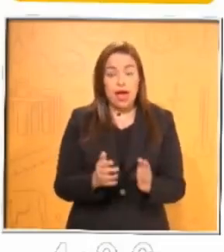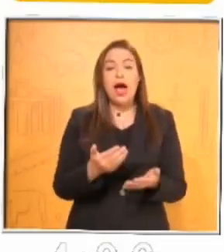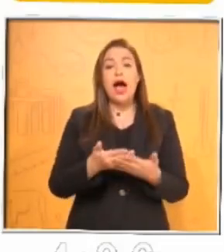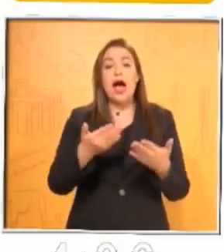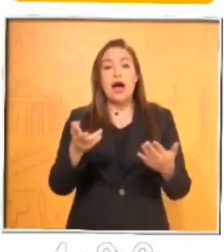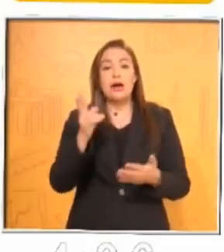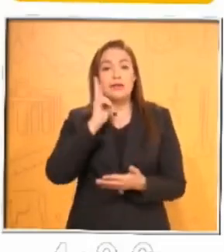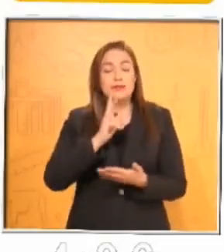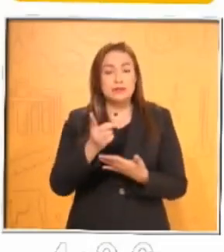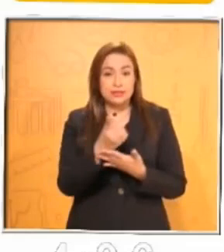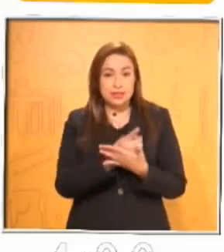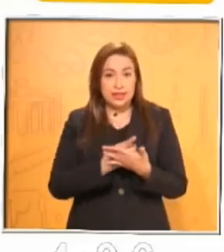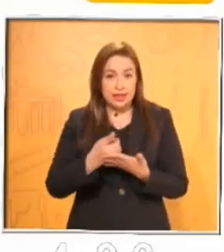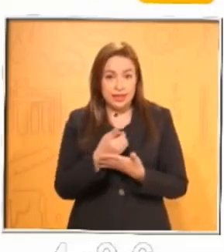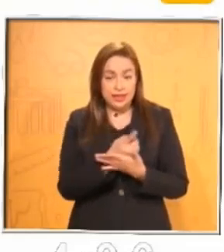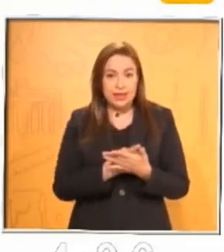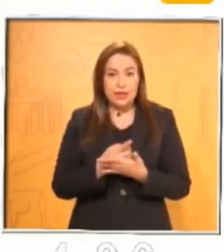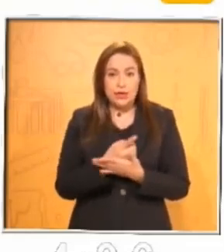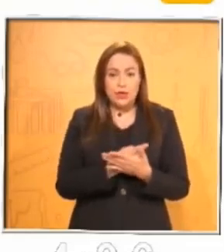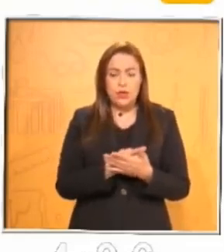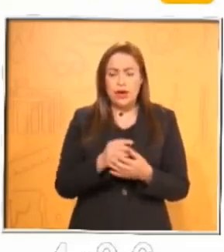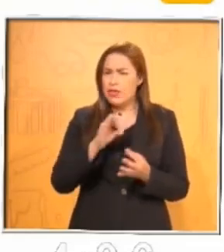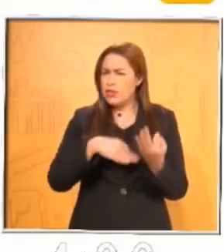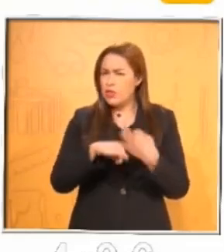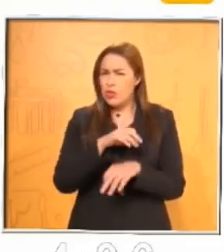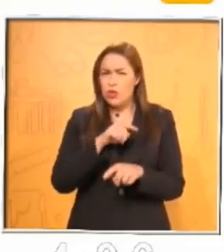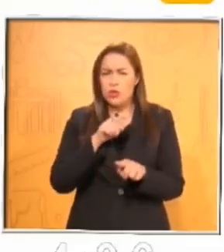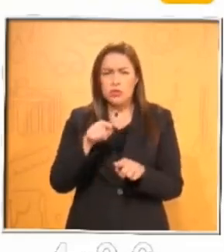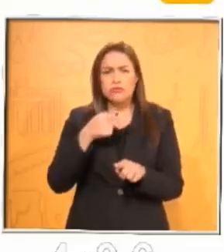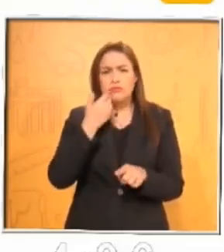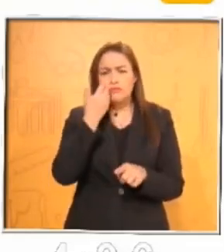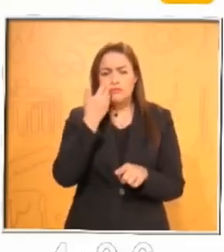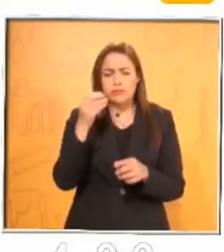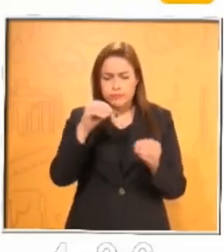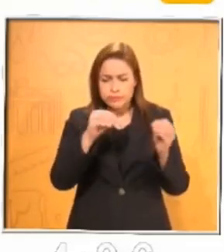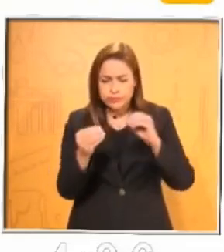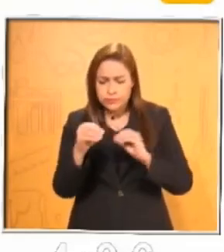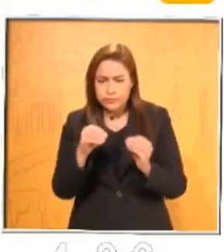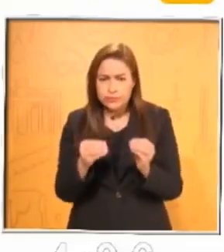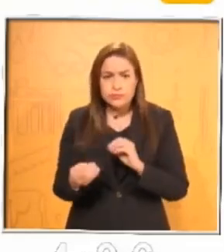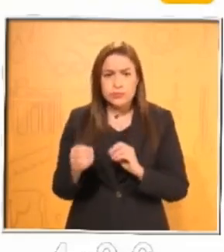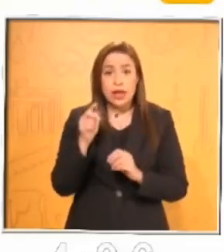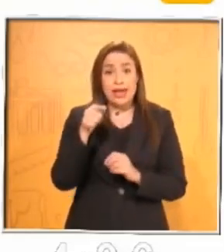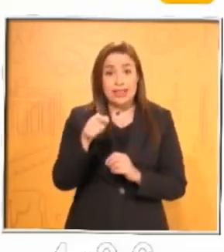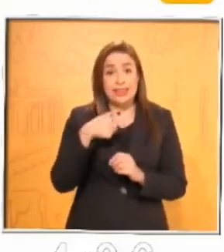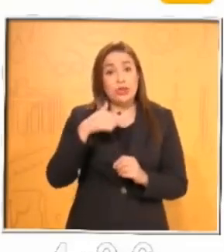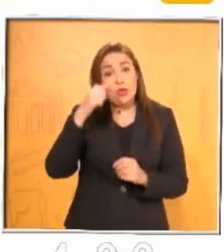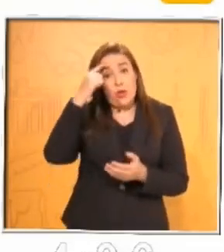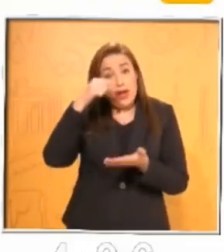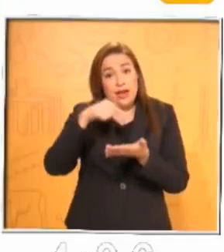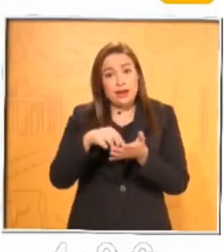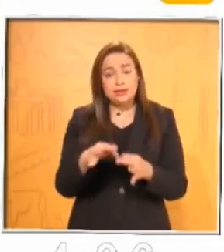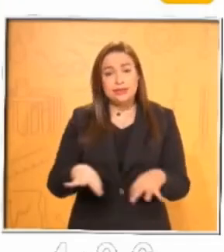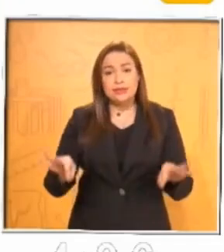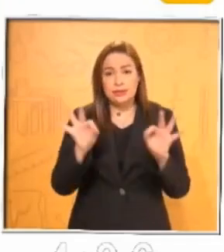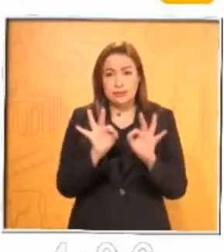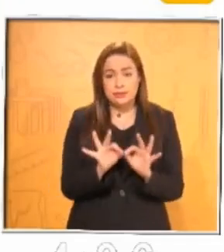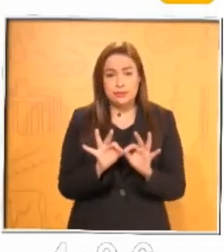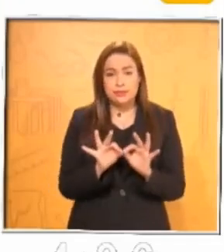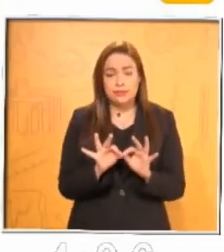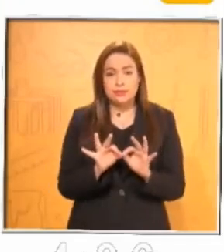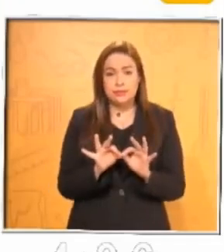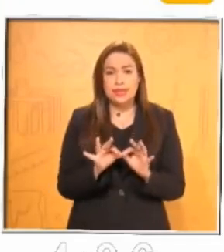give all the characteristics that makes that character important to you. I mean, if it is